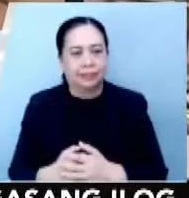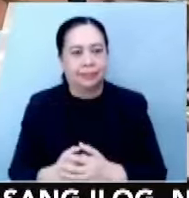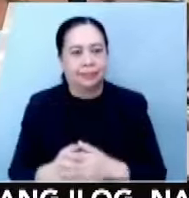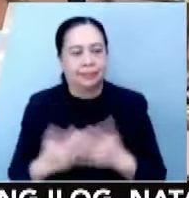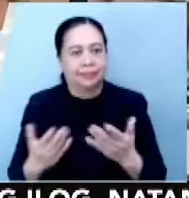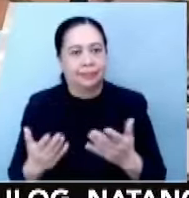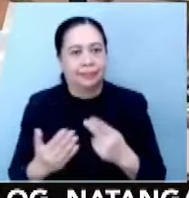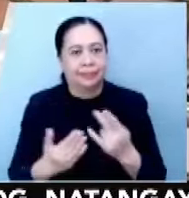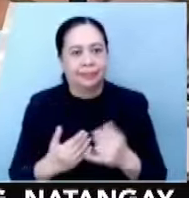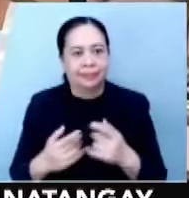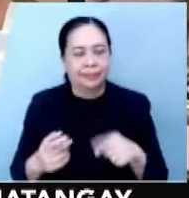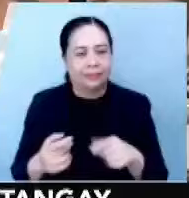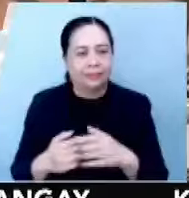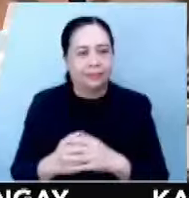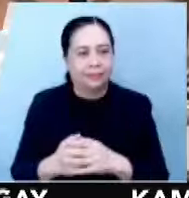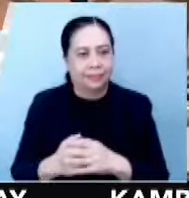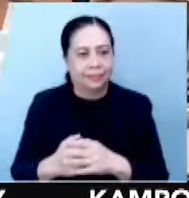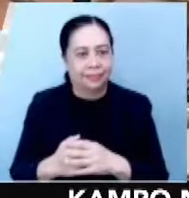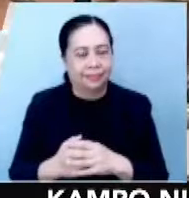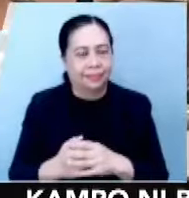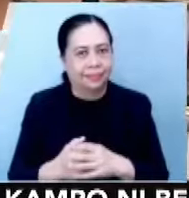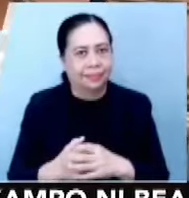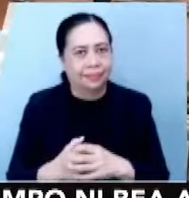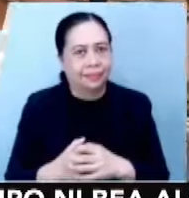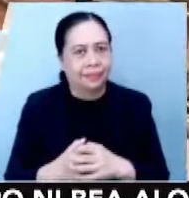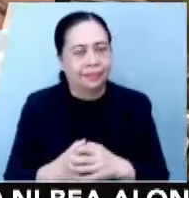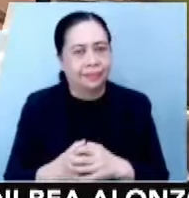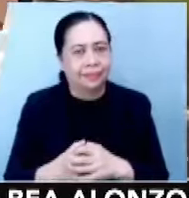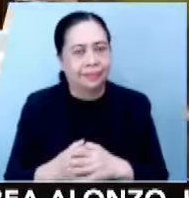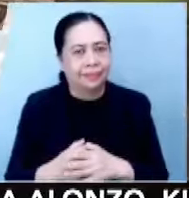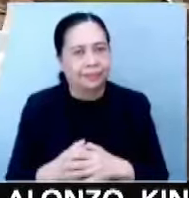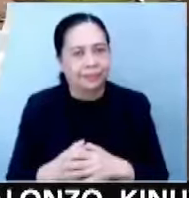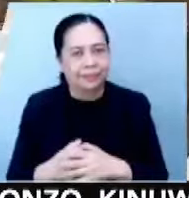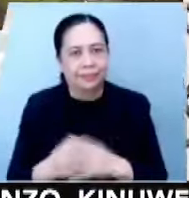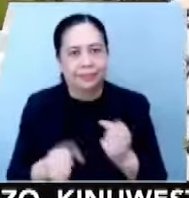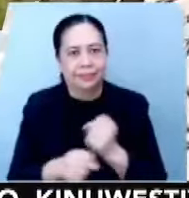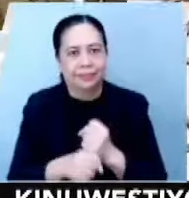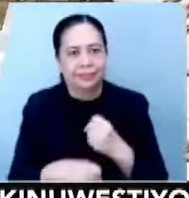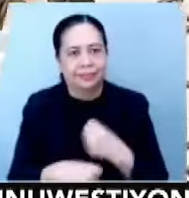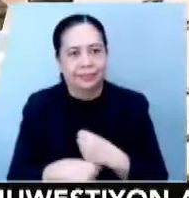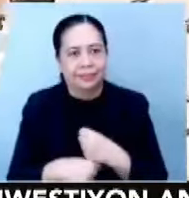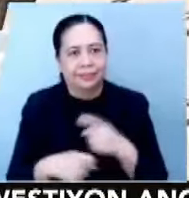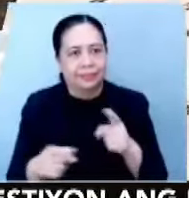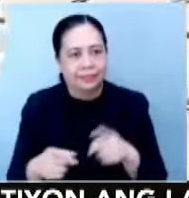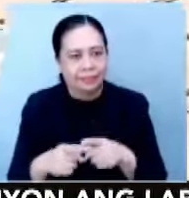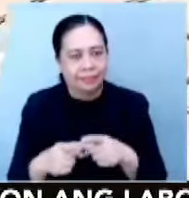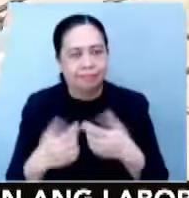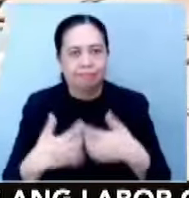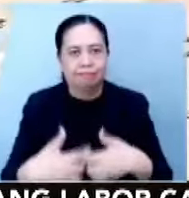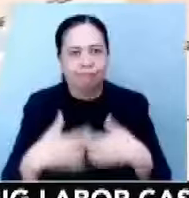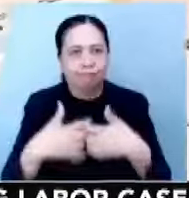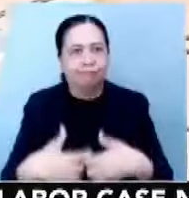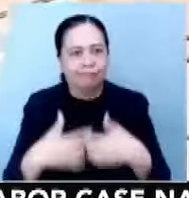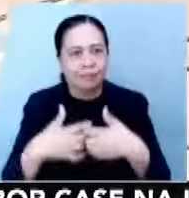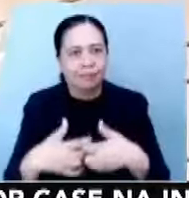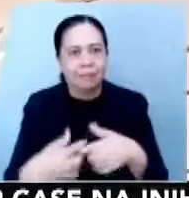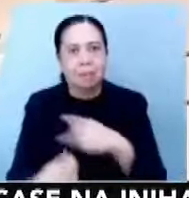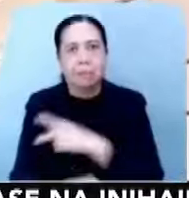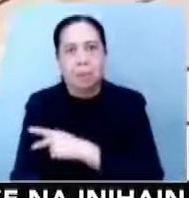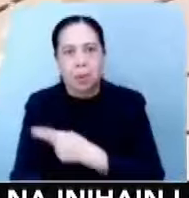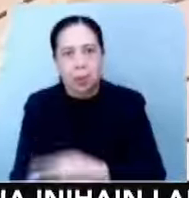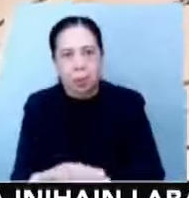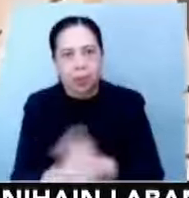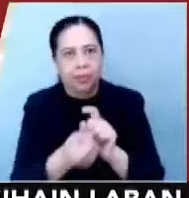some wheel-on-wheel action. Dahil dito po, nagkikreate siya. Dito, siya nagje-generate ng power to convert it